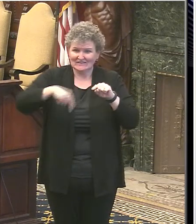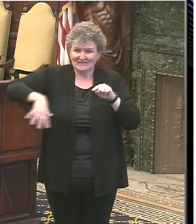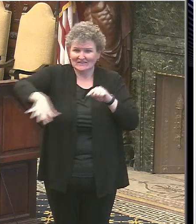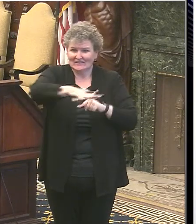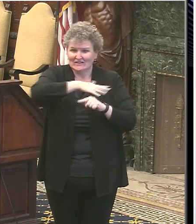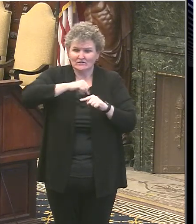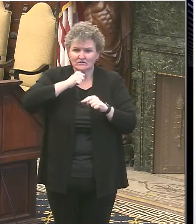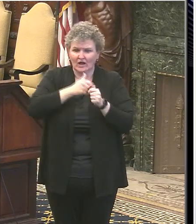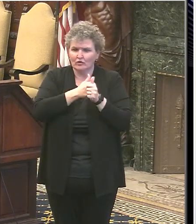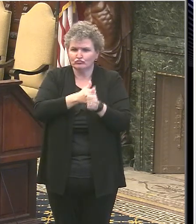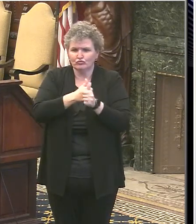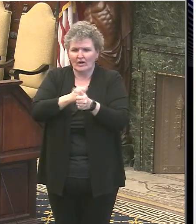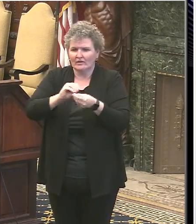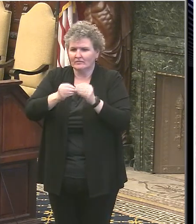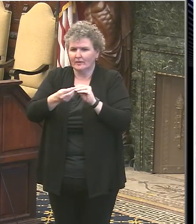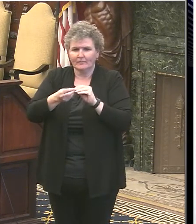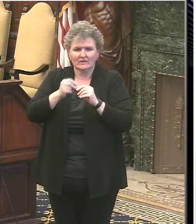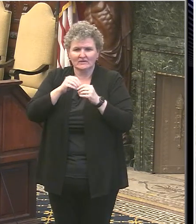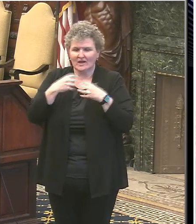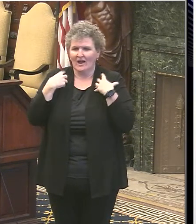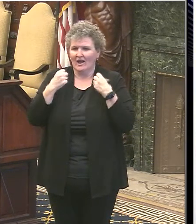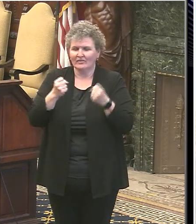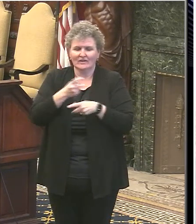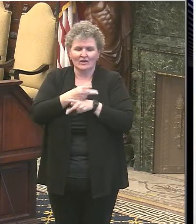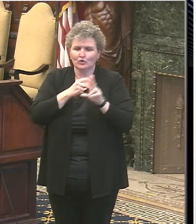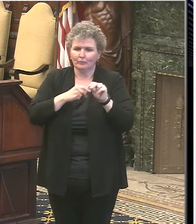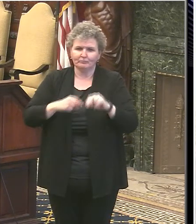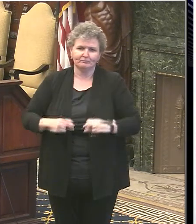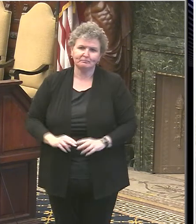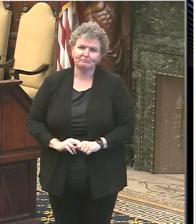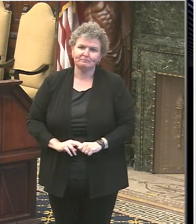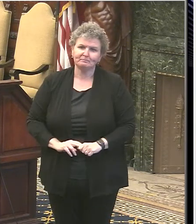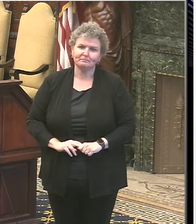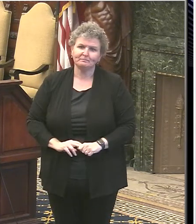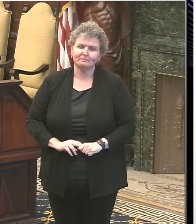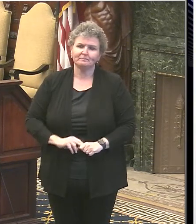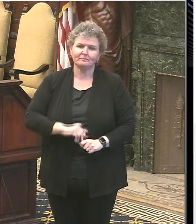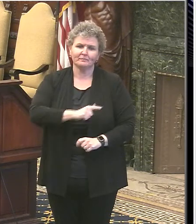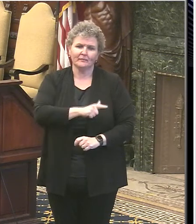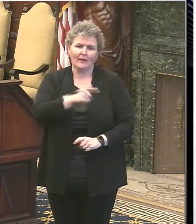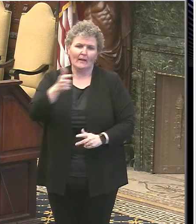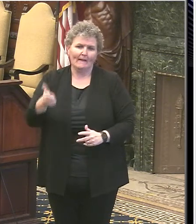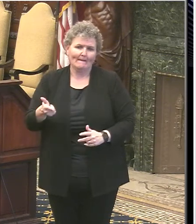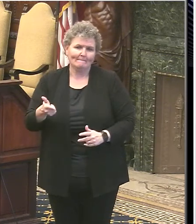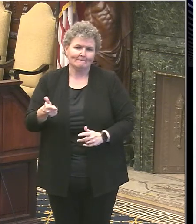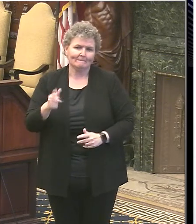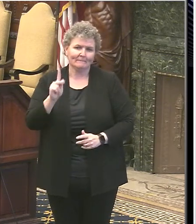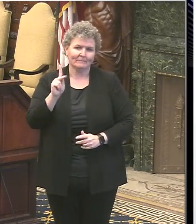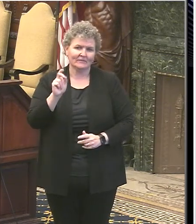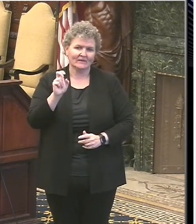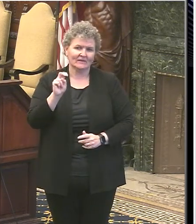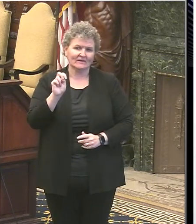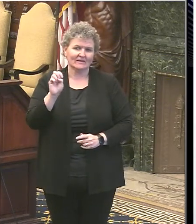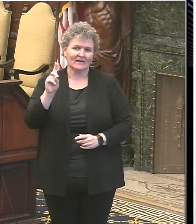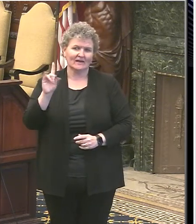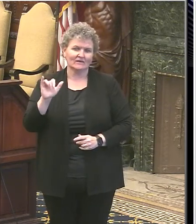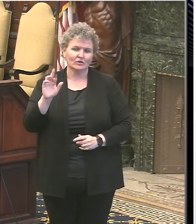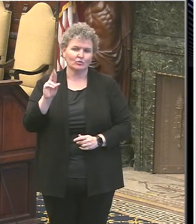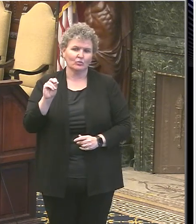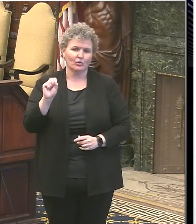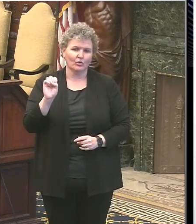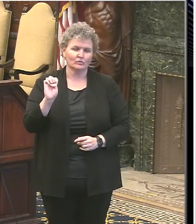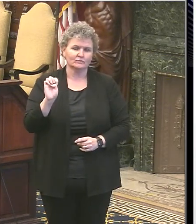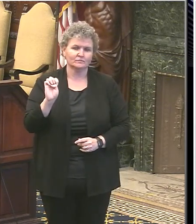that. Thank you. All set. All right. Thank you, Danya. Let's go to Kennedy Rose of the Philadelphia Business